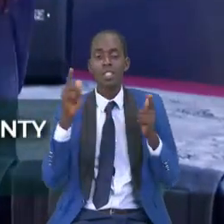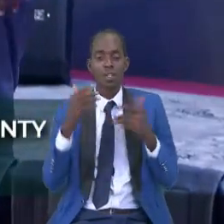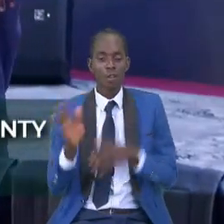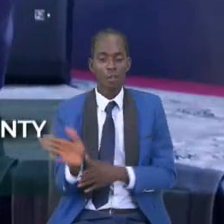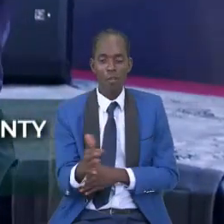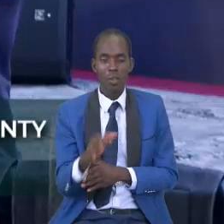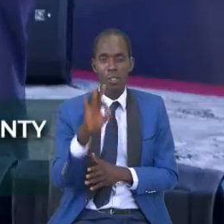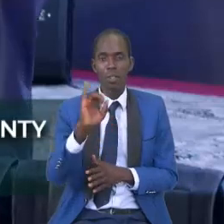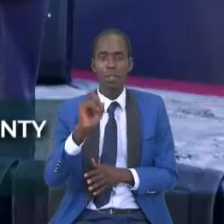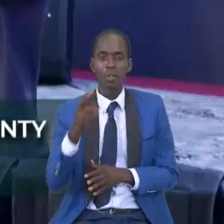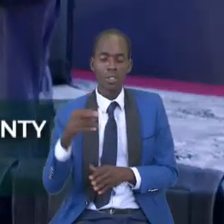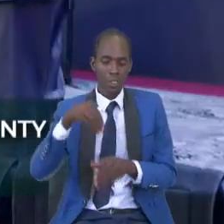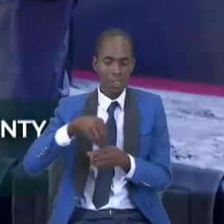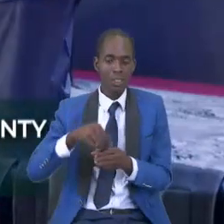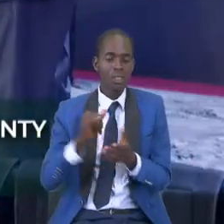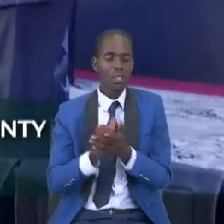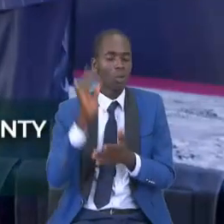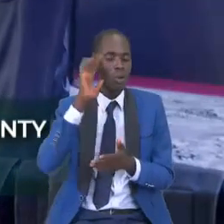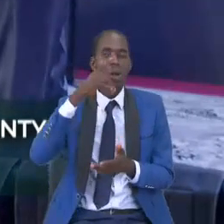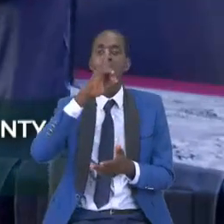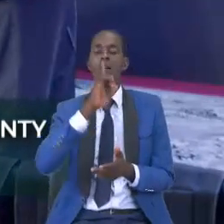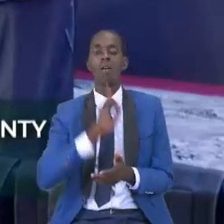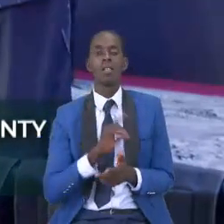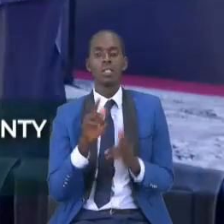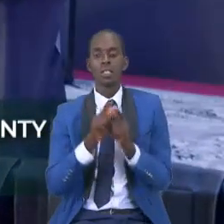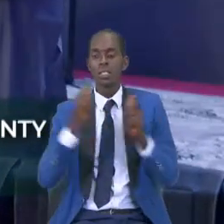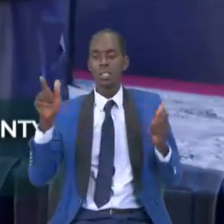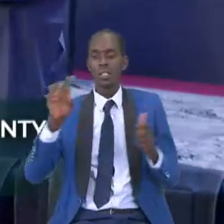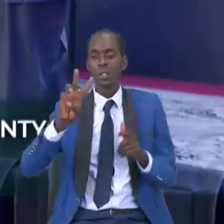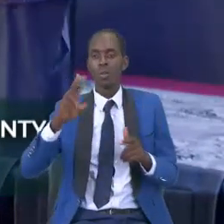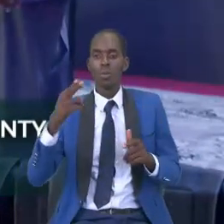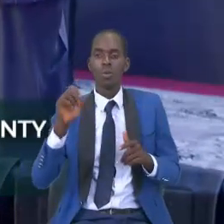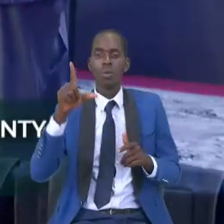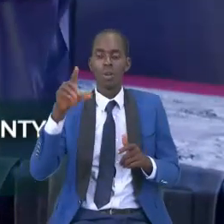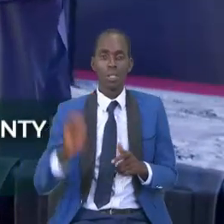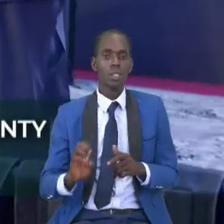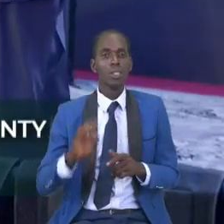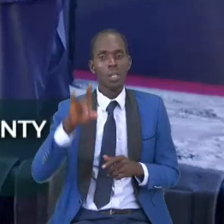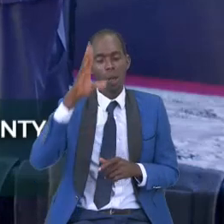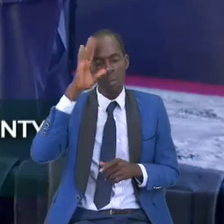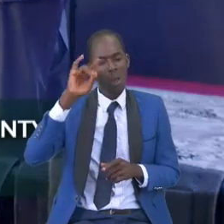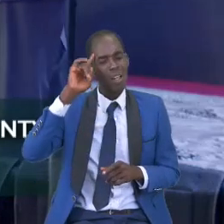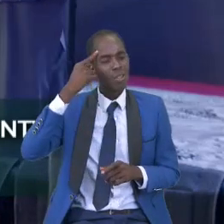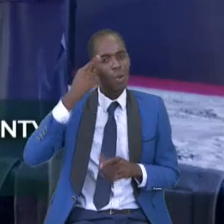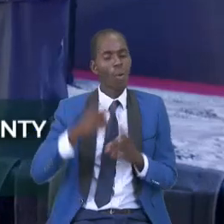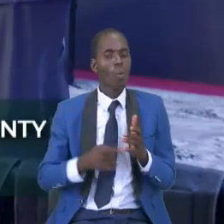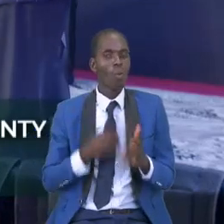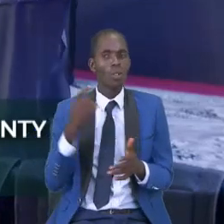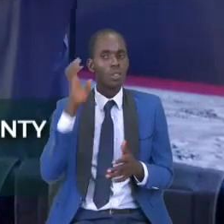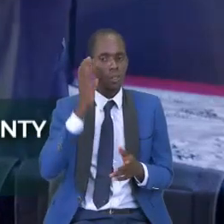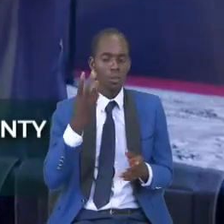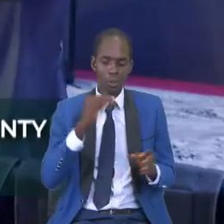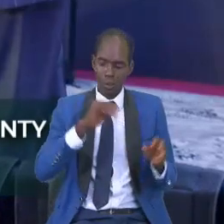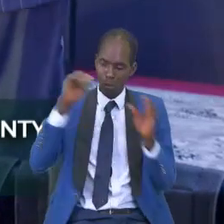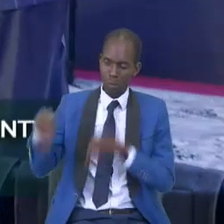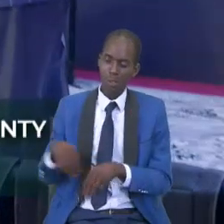prepared that will swallow him up. He knew that once he was like that, he was gone, but at least these people, they'll be saved